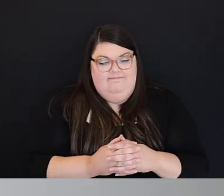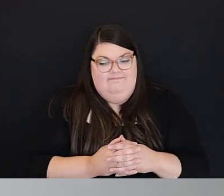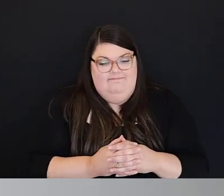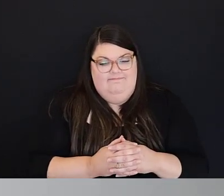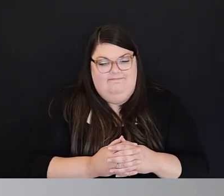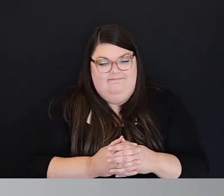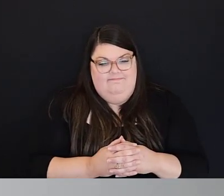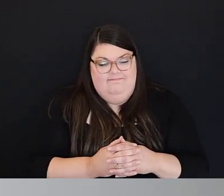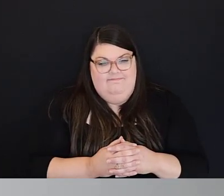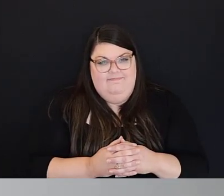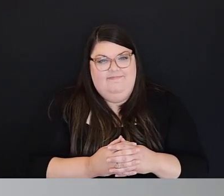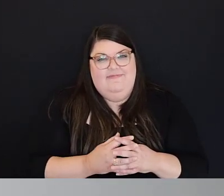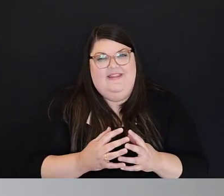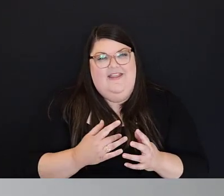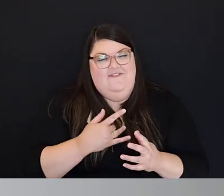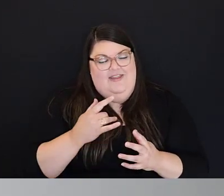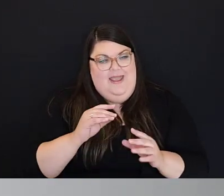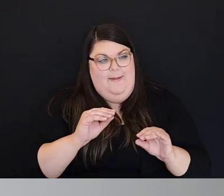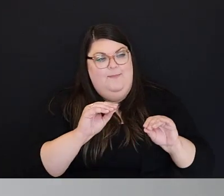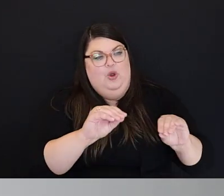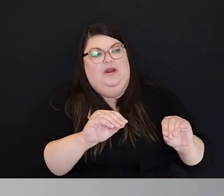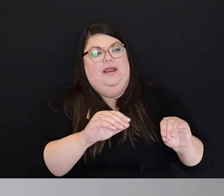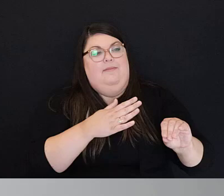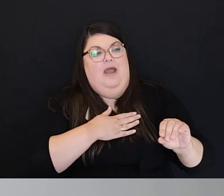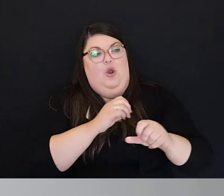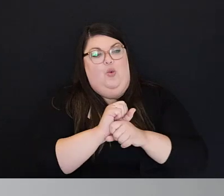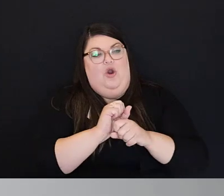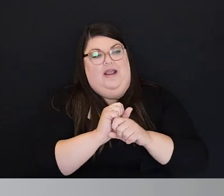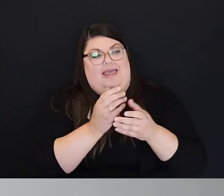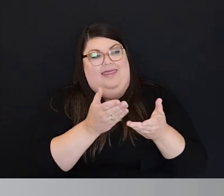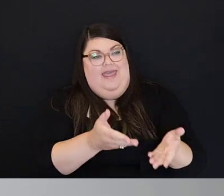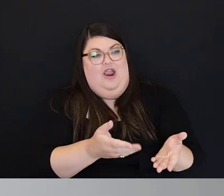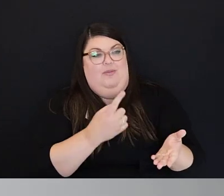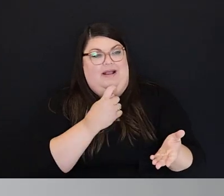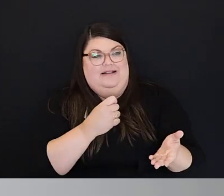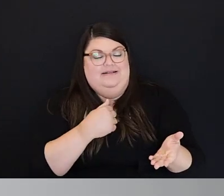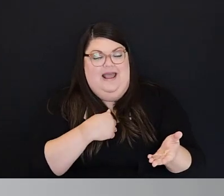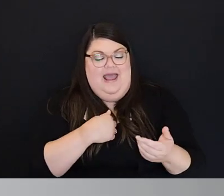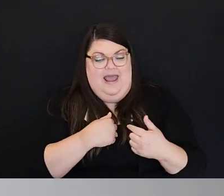I feel like I'm putting this work out there because I'm not